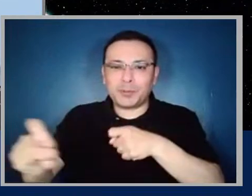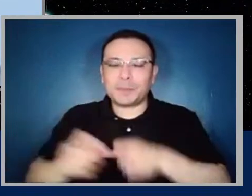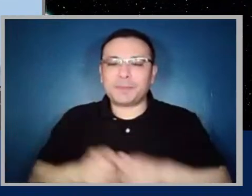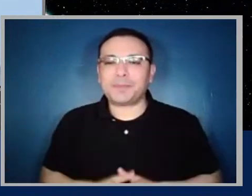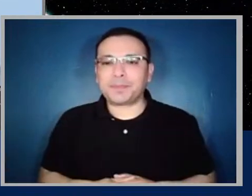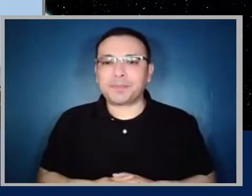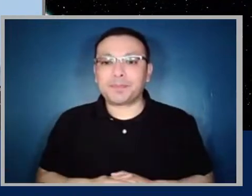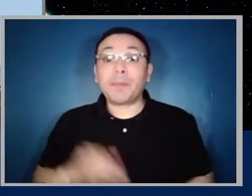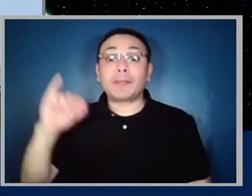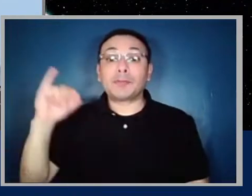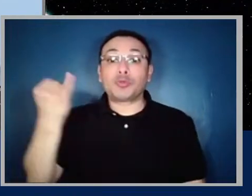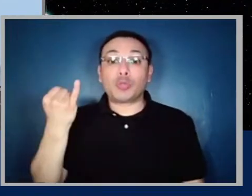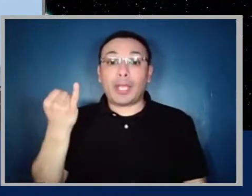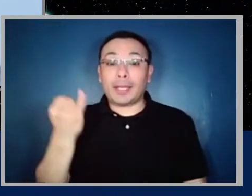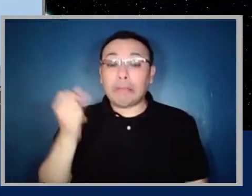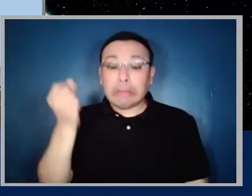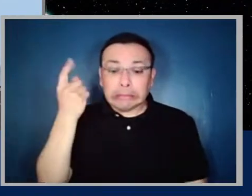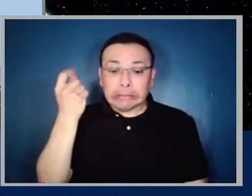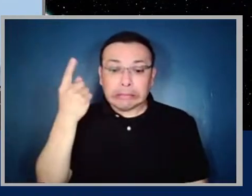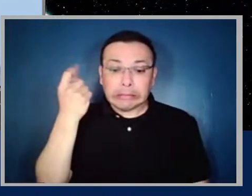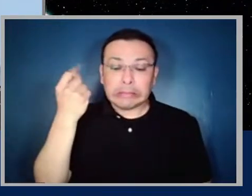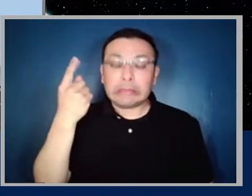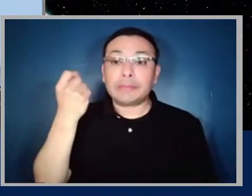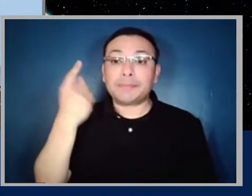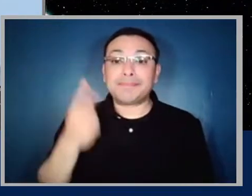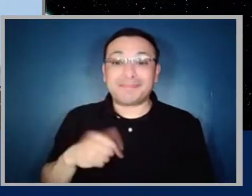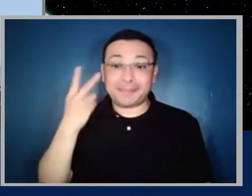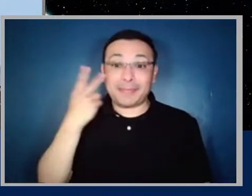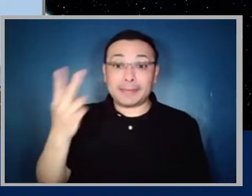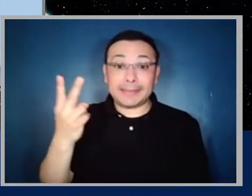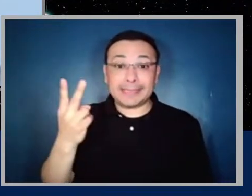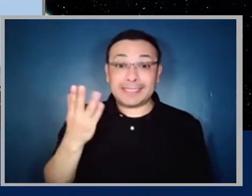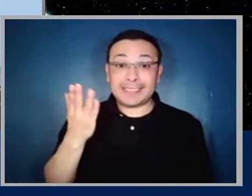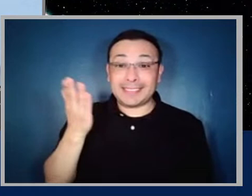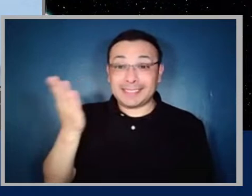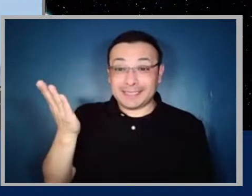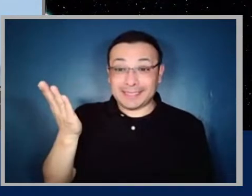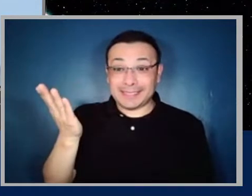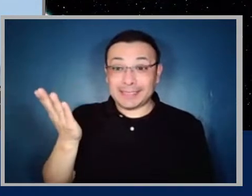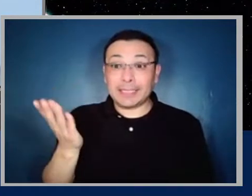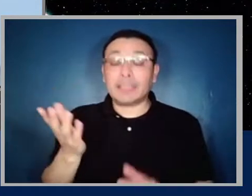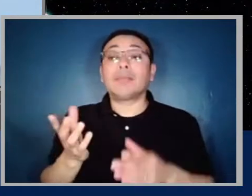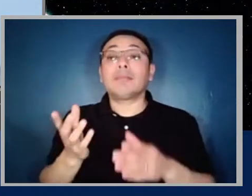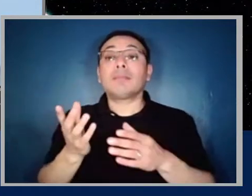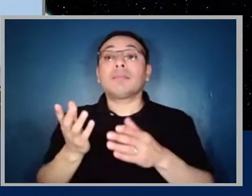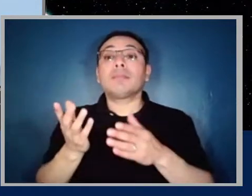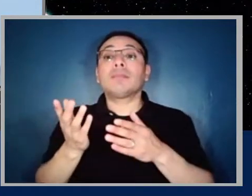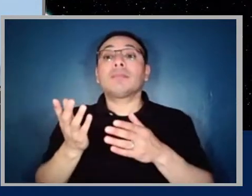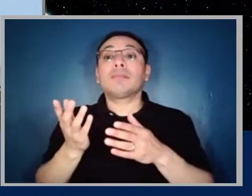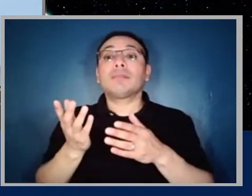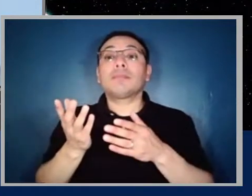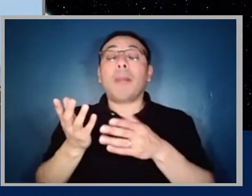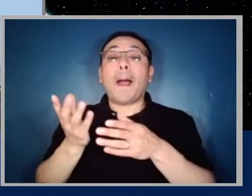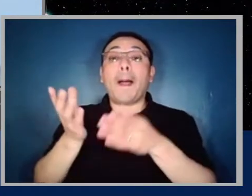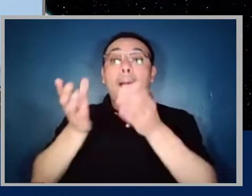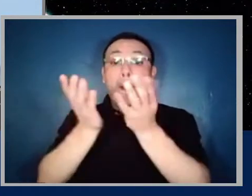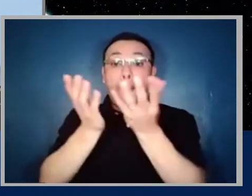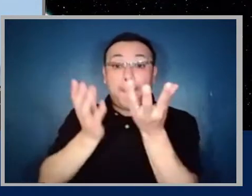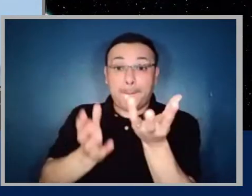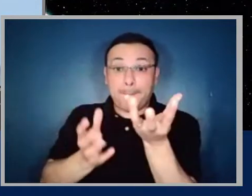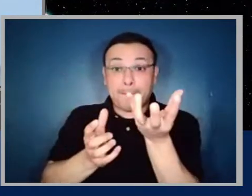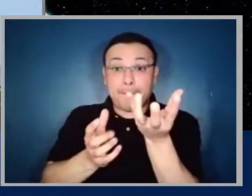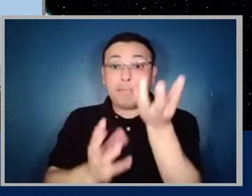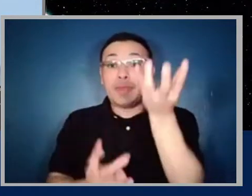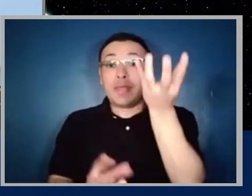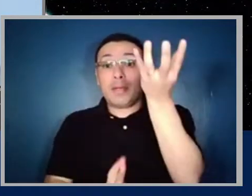understand, like it's not so much the rest of the spacecraft, like the service module or anything like that, that's creating the debris. There are like